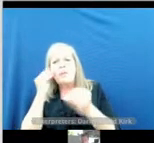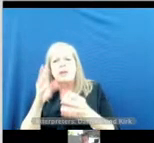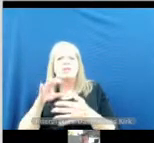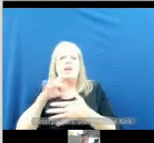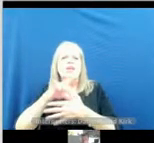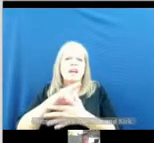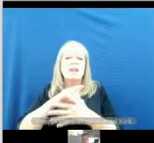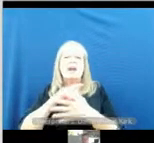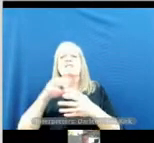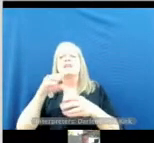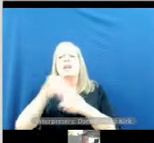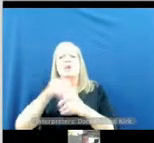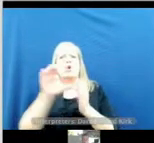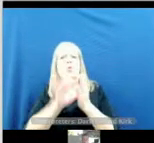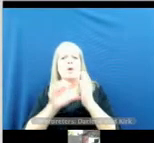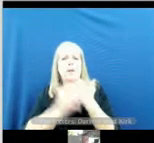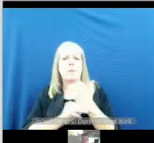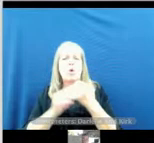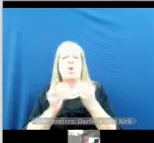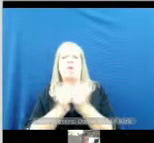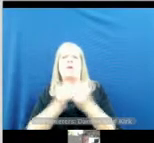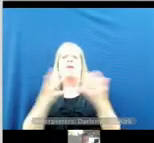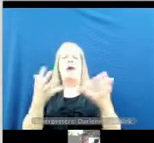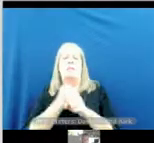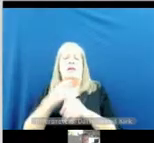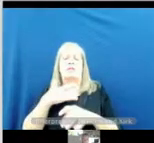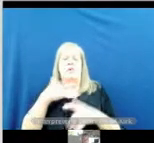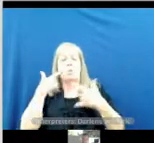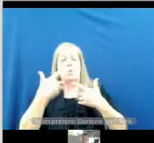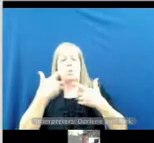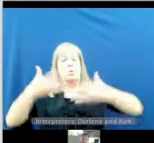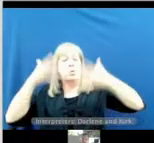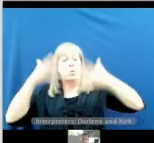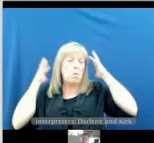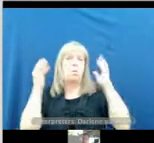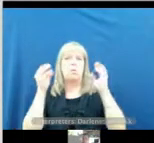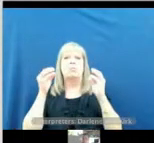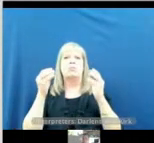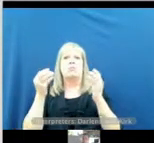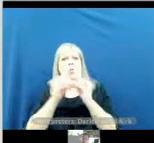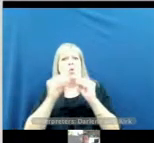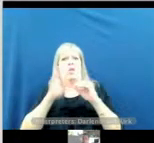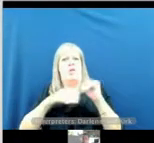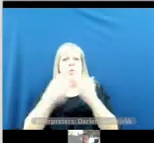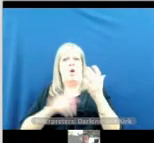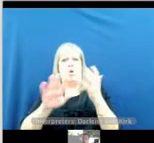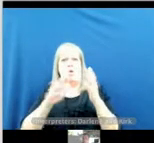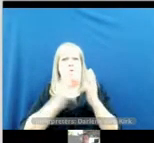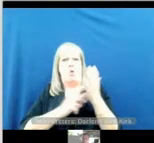overburdening what is already required and necessary for the program.